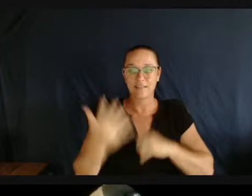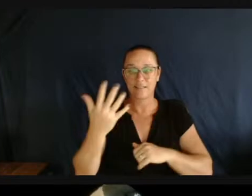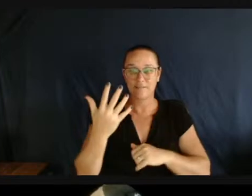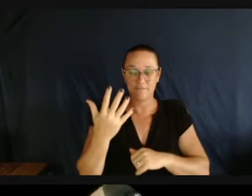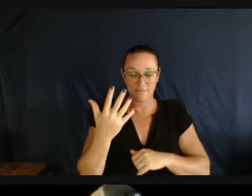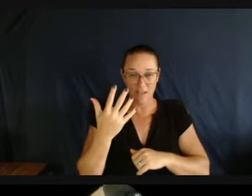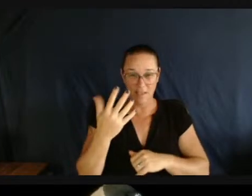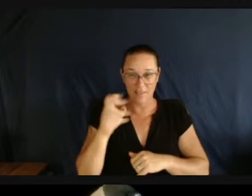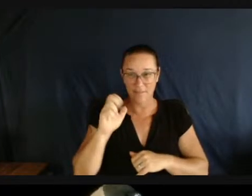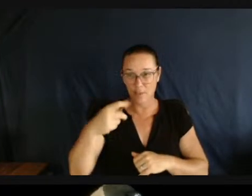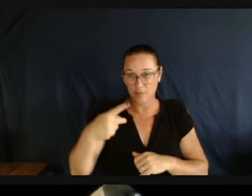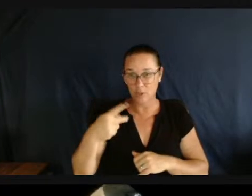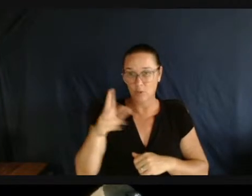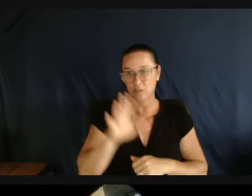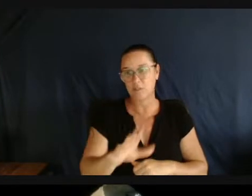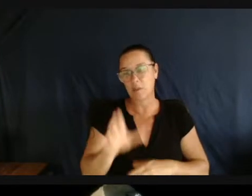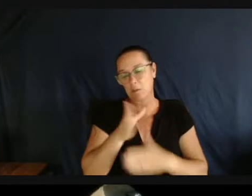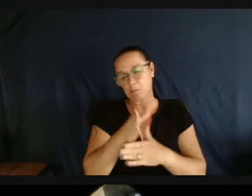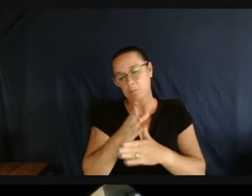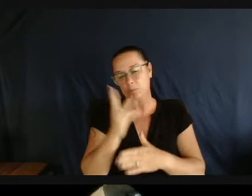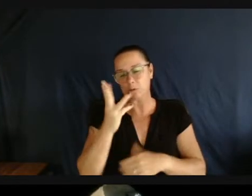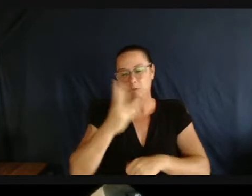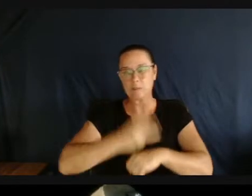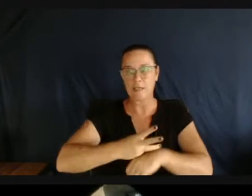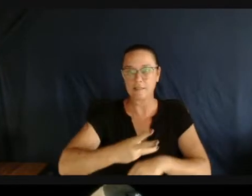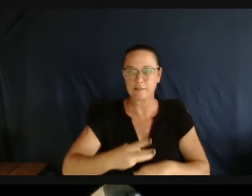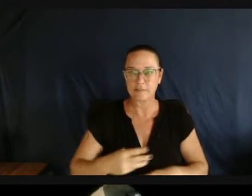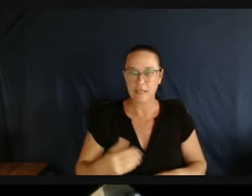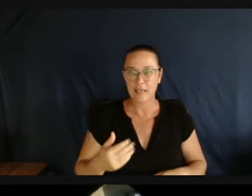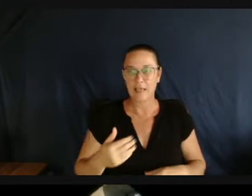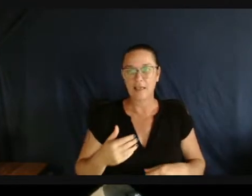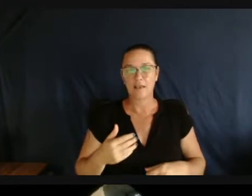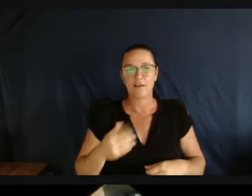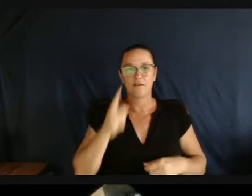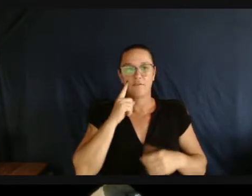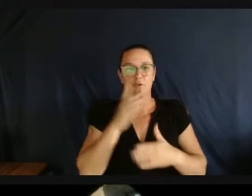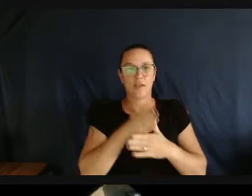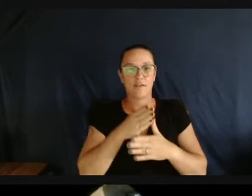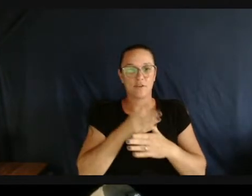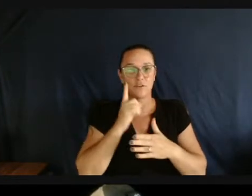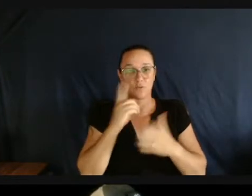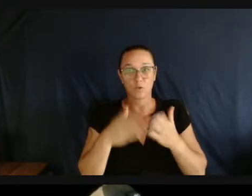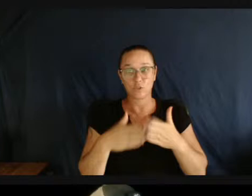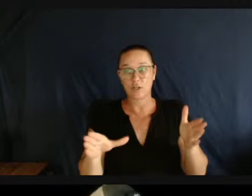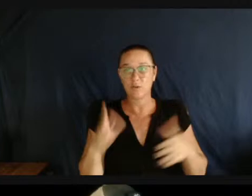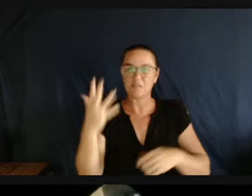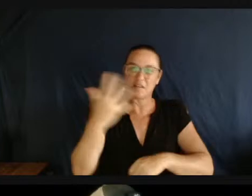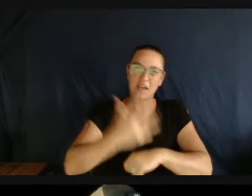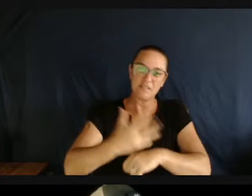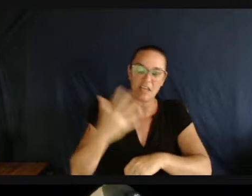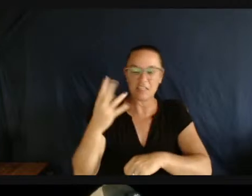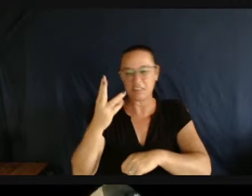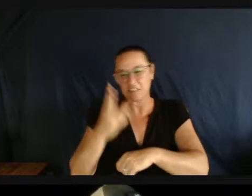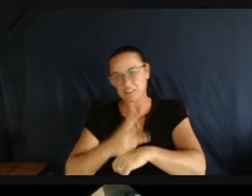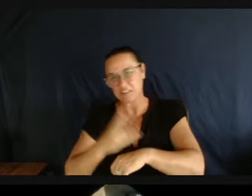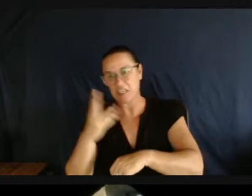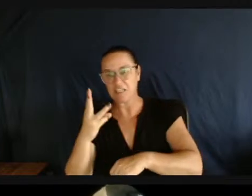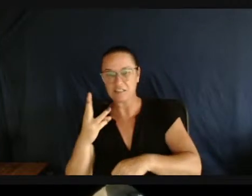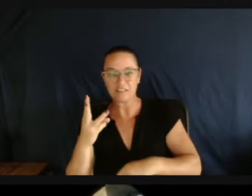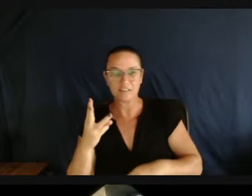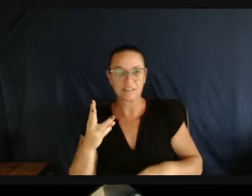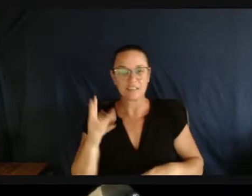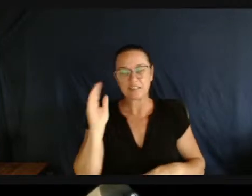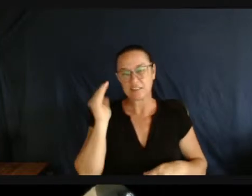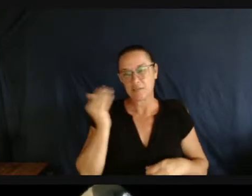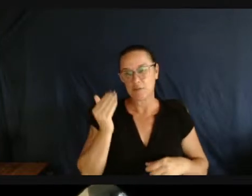6 days. If you go back to the last 10 episodes, our average has been about 5 days. So somewhere in that range, 5 to 6 days, you'd say to be our